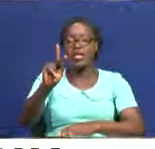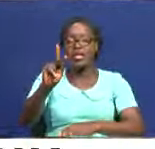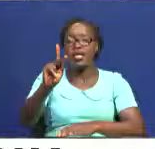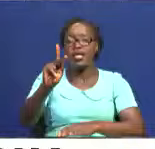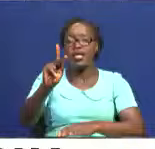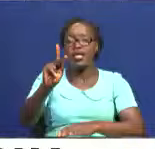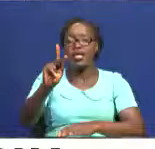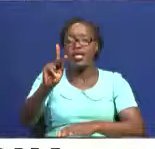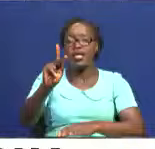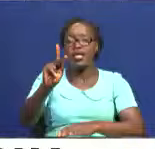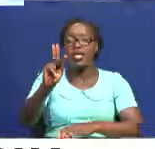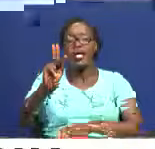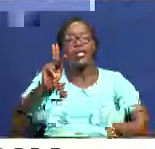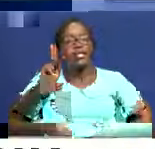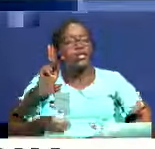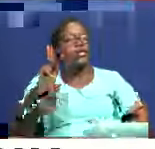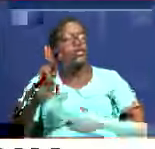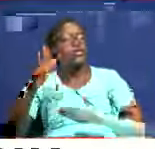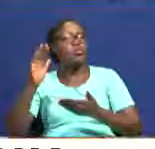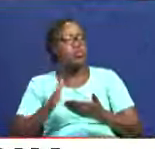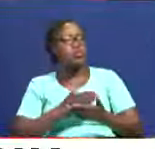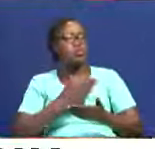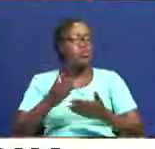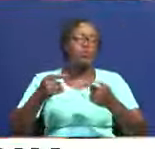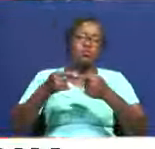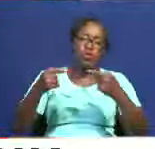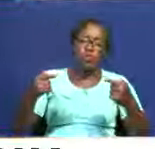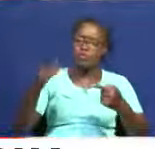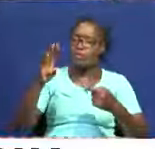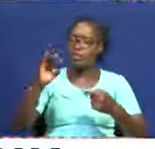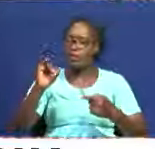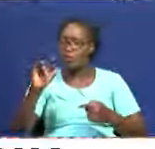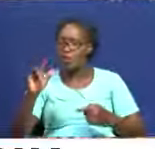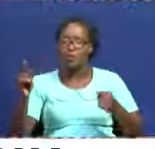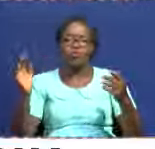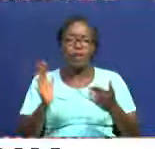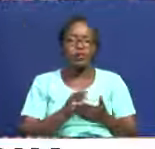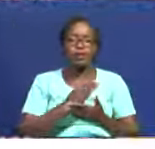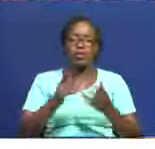Gashadhi, wakiimba nyimbo za kupinga mswada wa fedha.